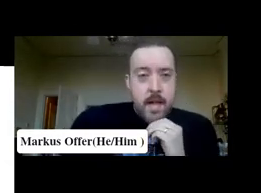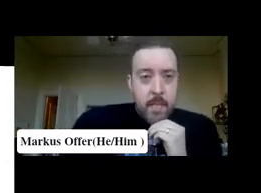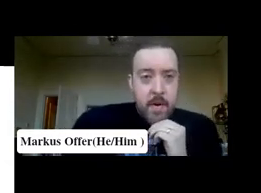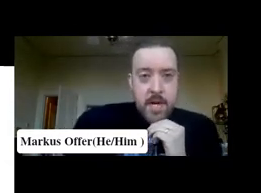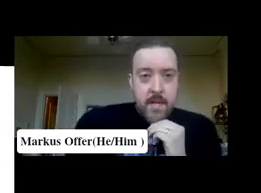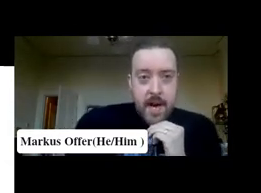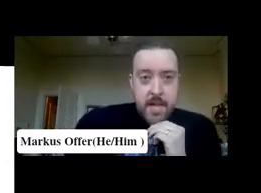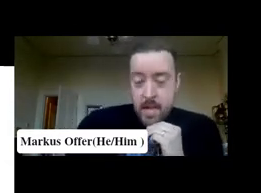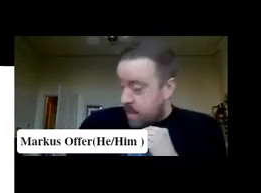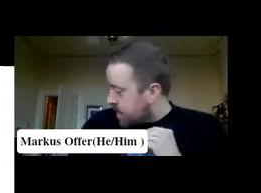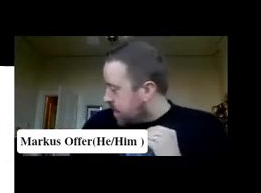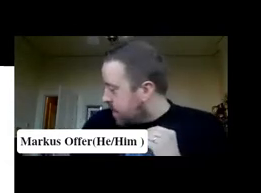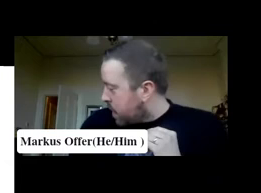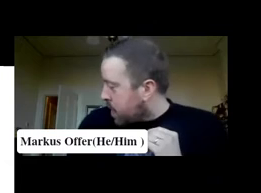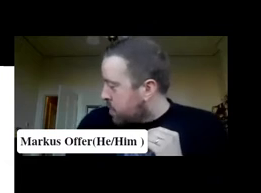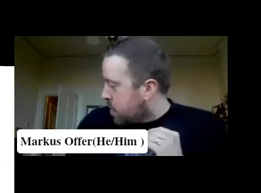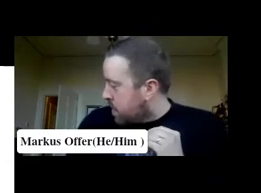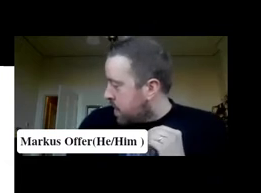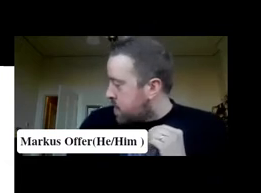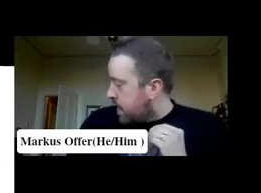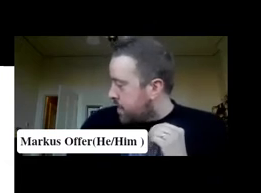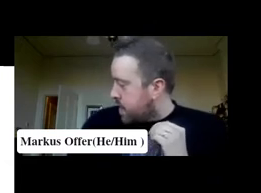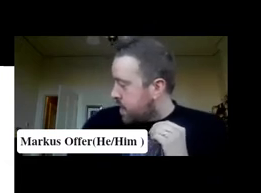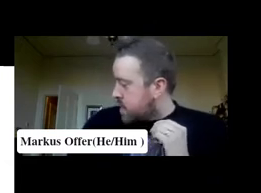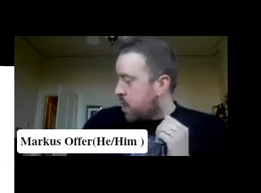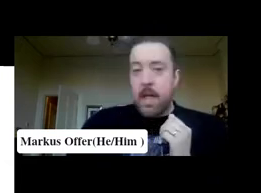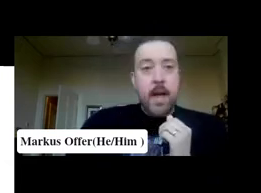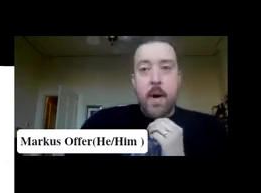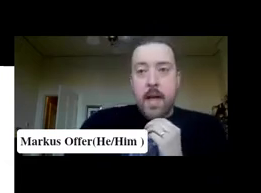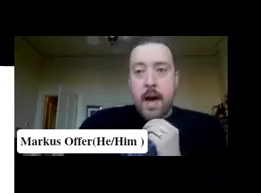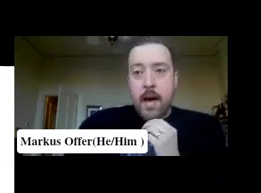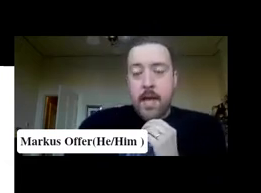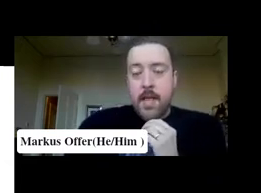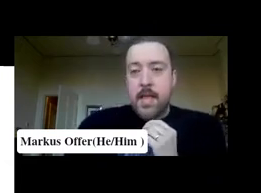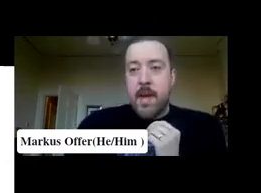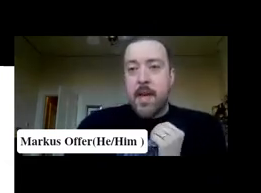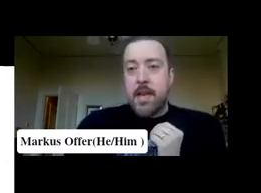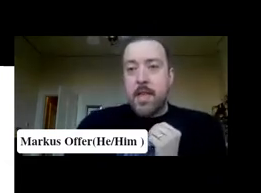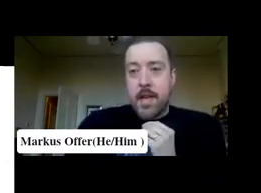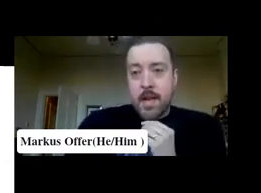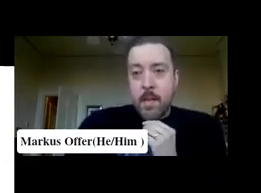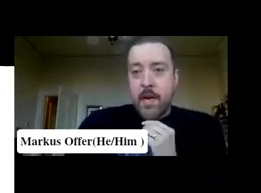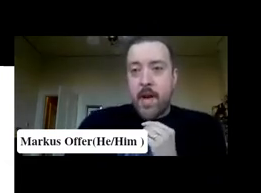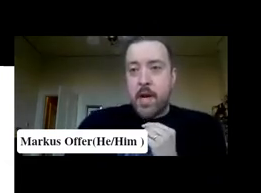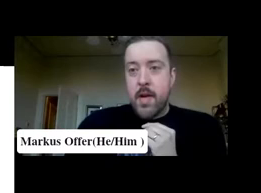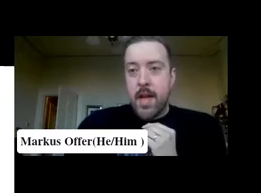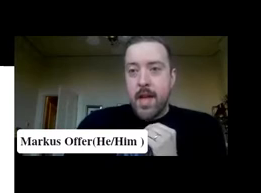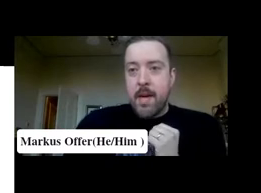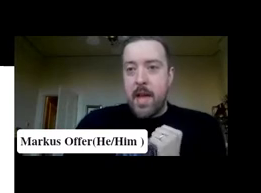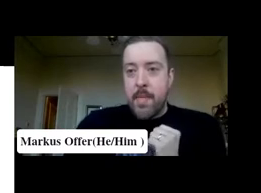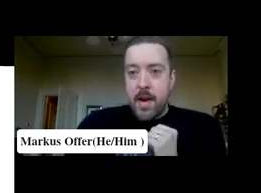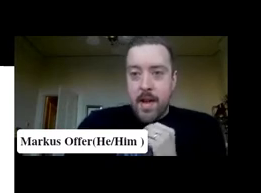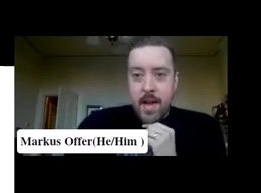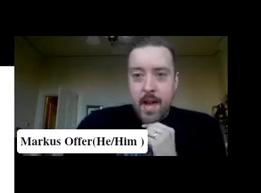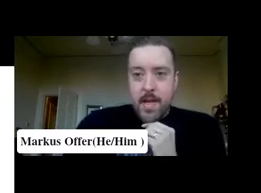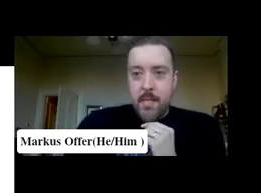And apologies in advance, when I work from home, I usually have a small black and white cat that tends to make things less professional that